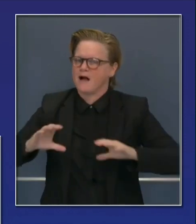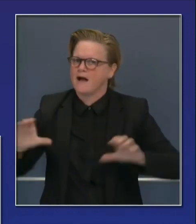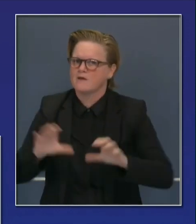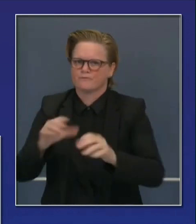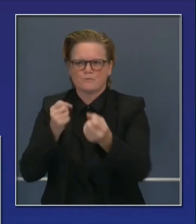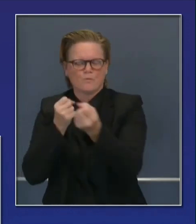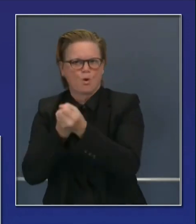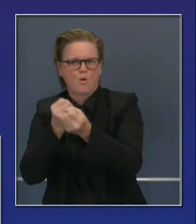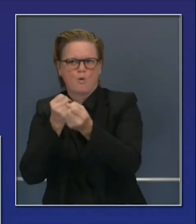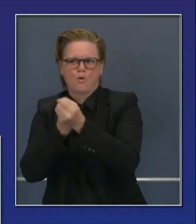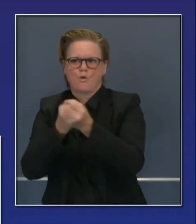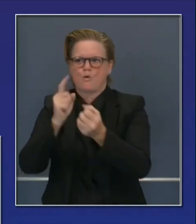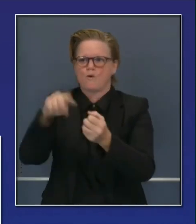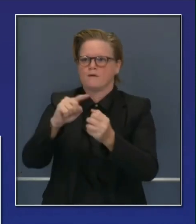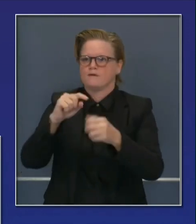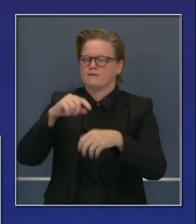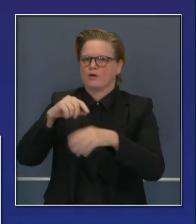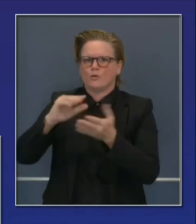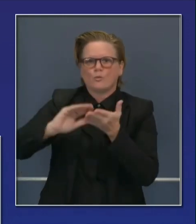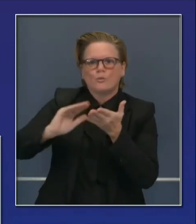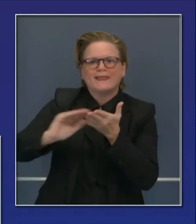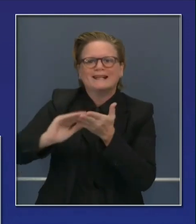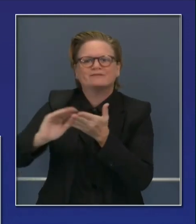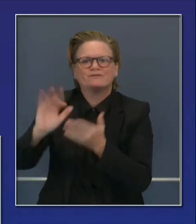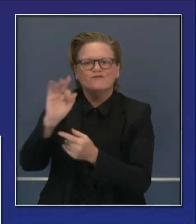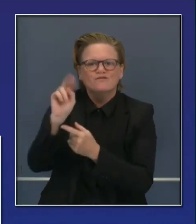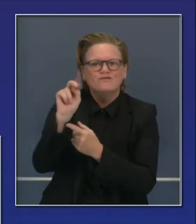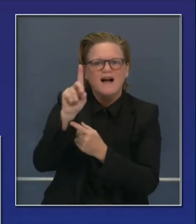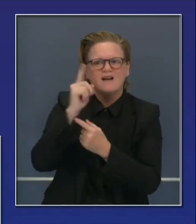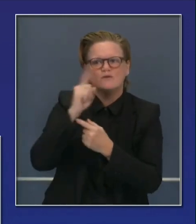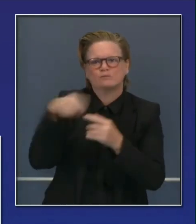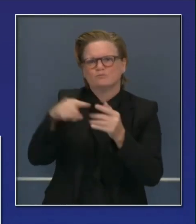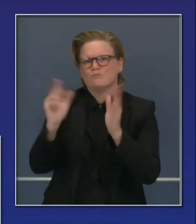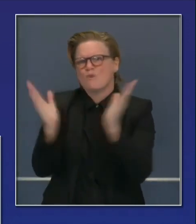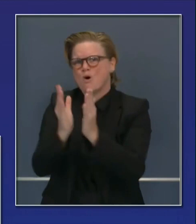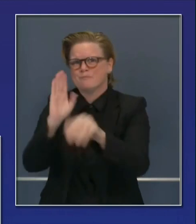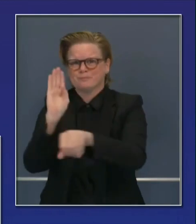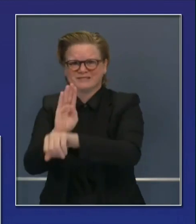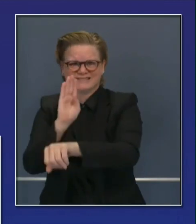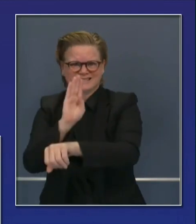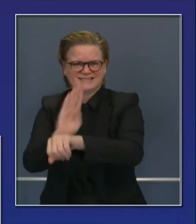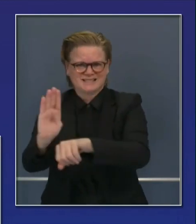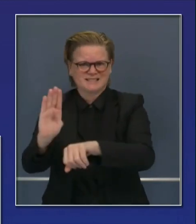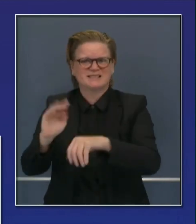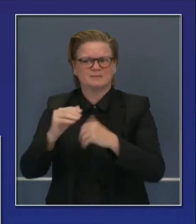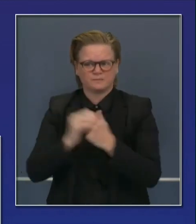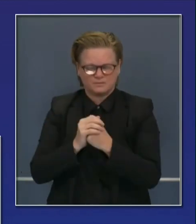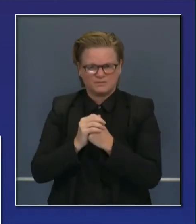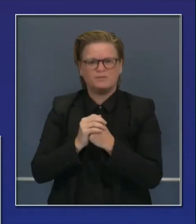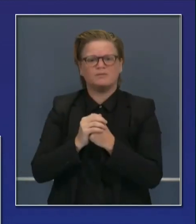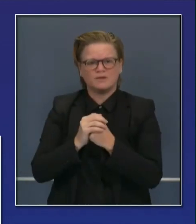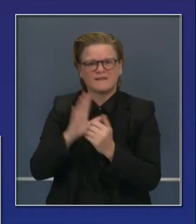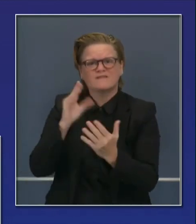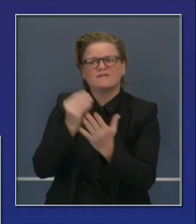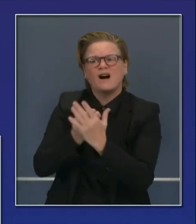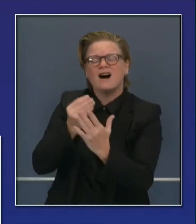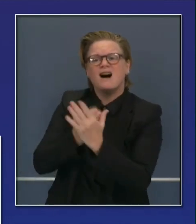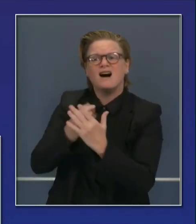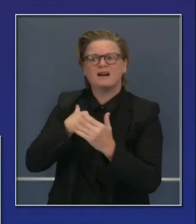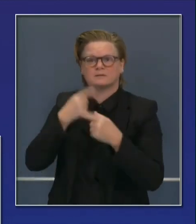small businesses and medium-sized businesses. We did so in last year's budget, and we also announced on Monday some